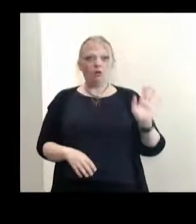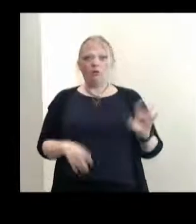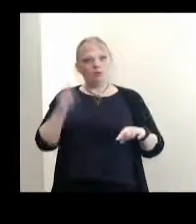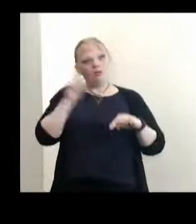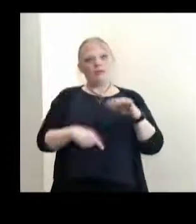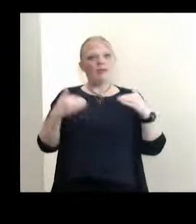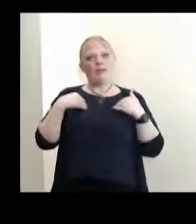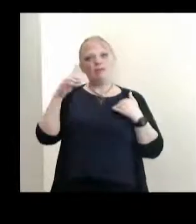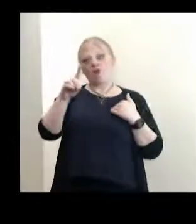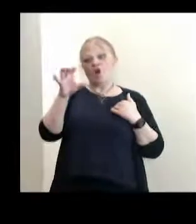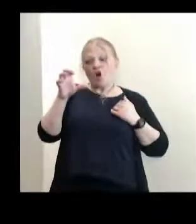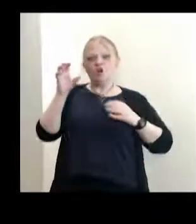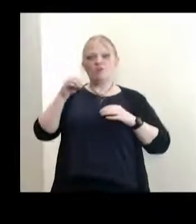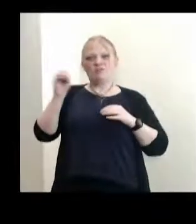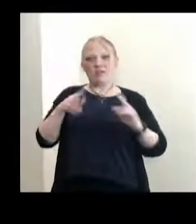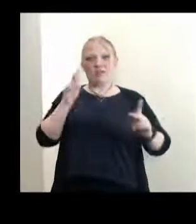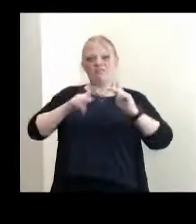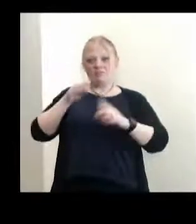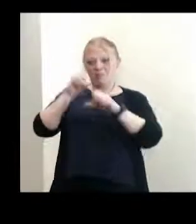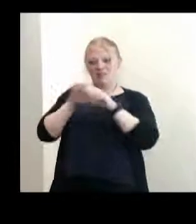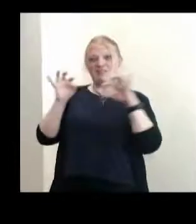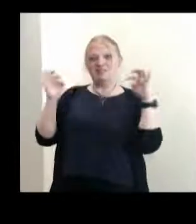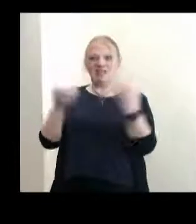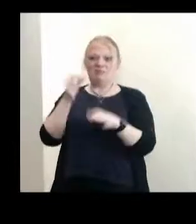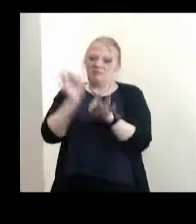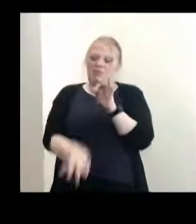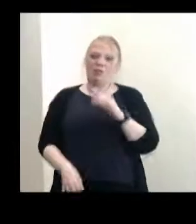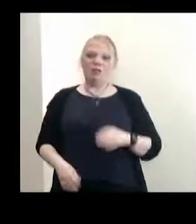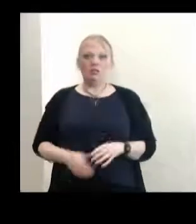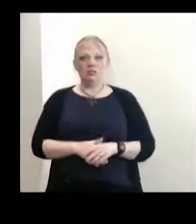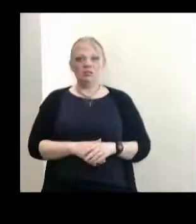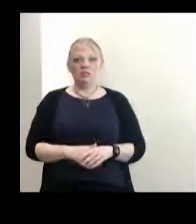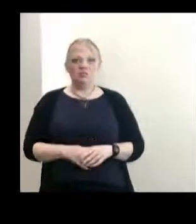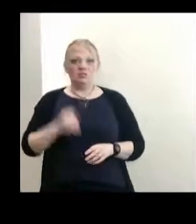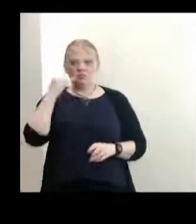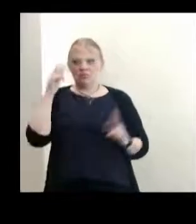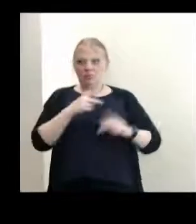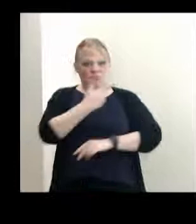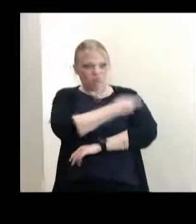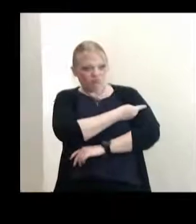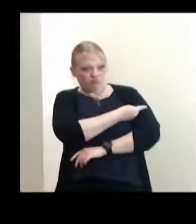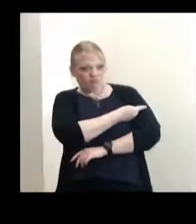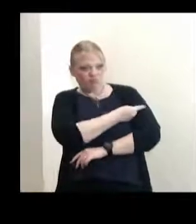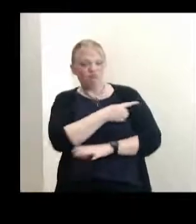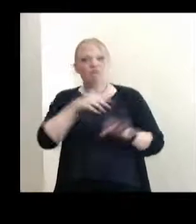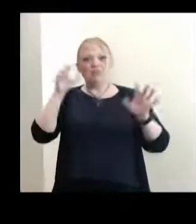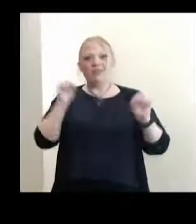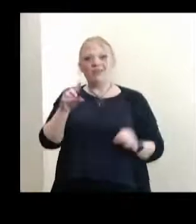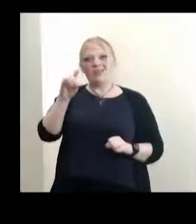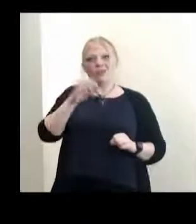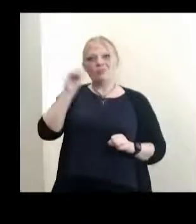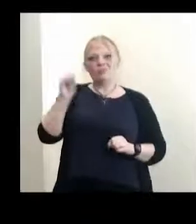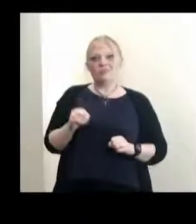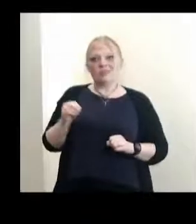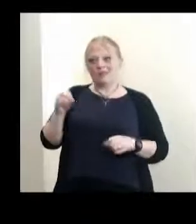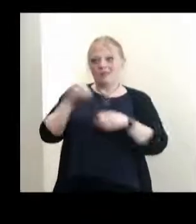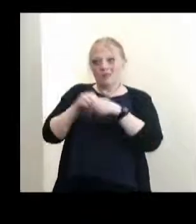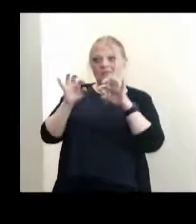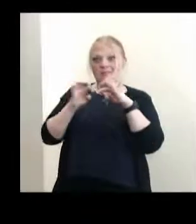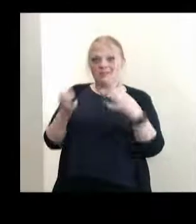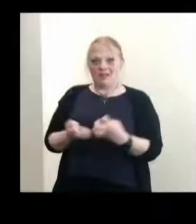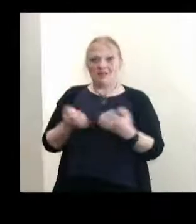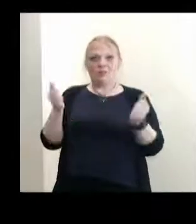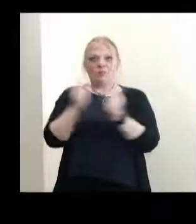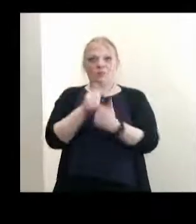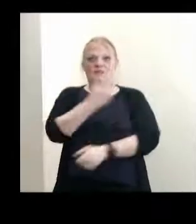have 100% of the people back in the facility. It's as simple as that. But if people are vaccinated, we can get 100% back if everybody's